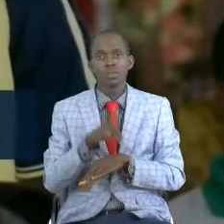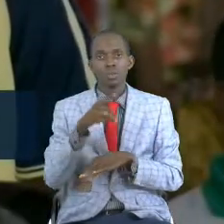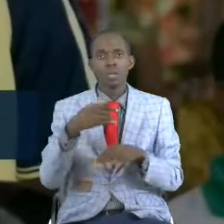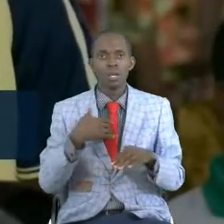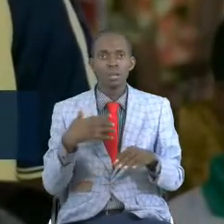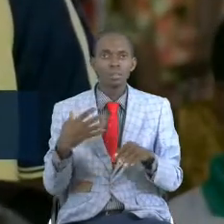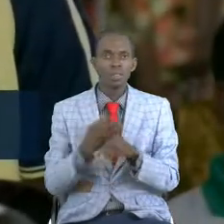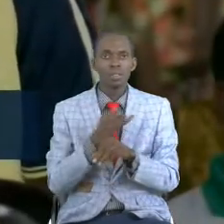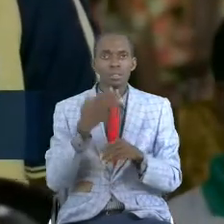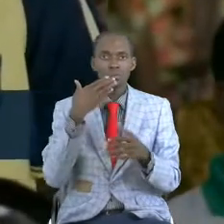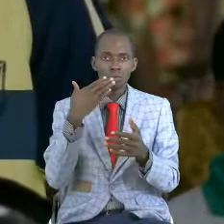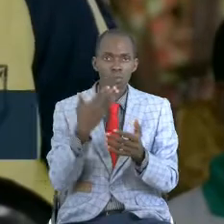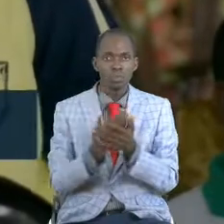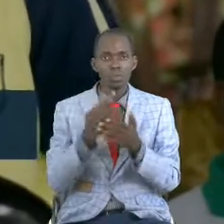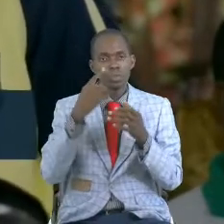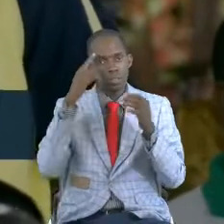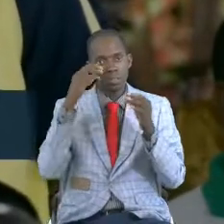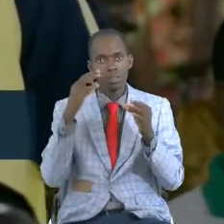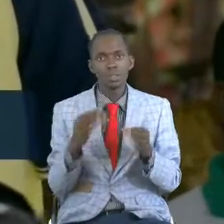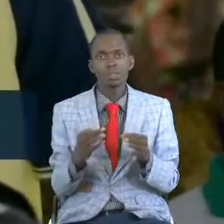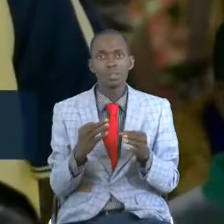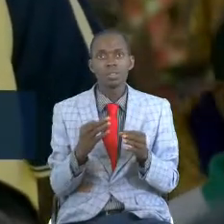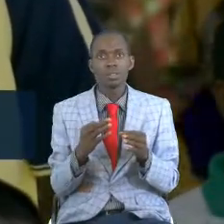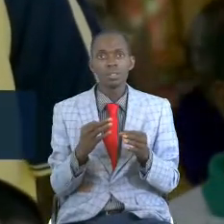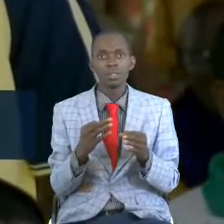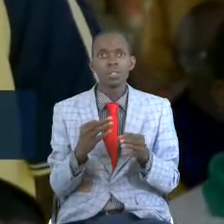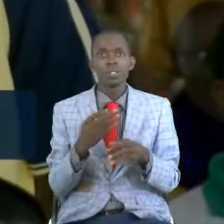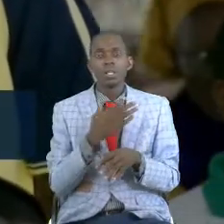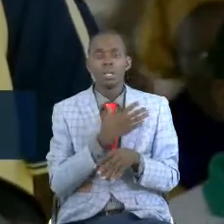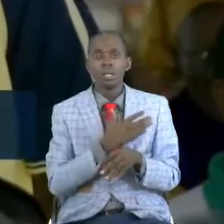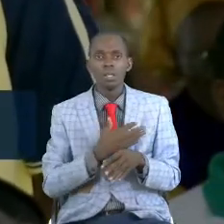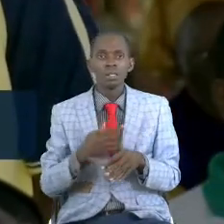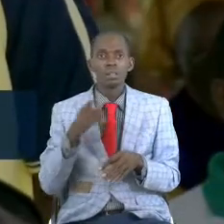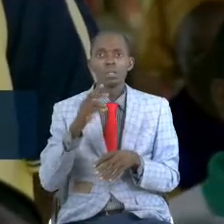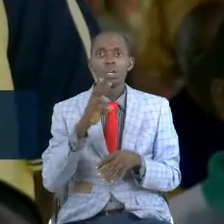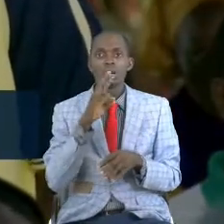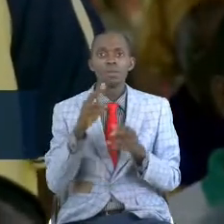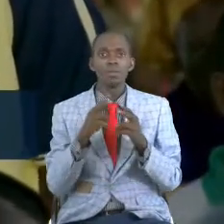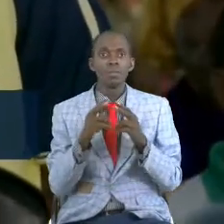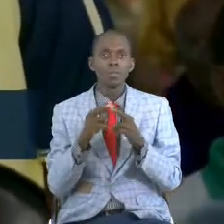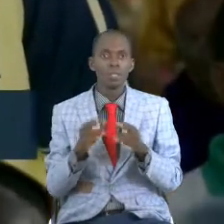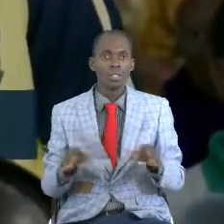decision. And you are a very important person in the